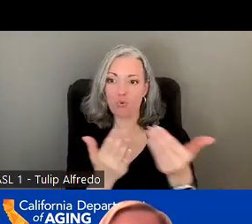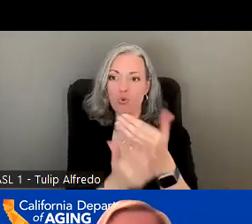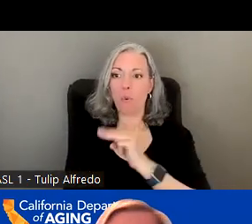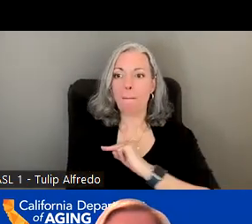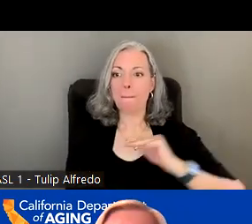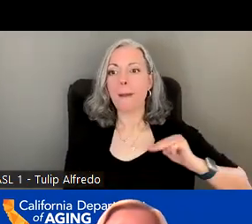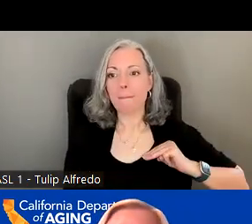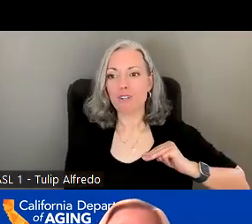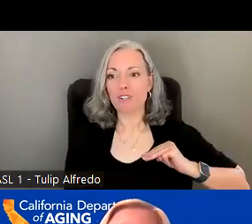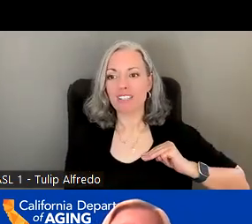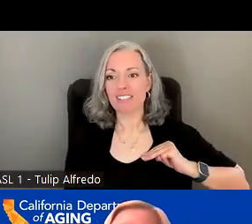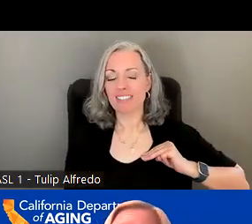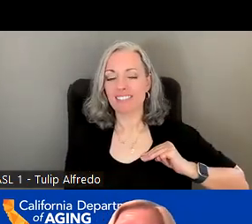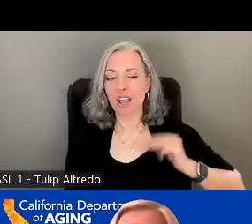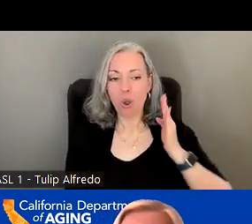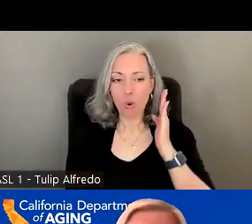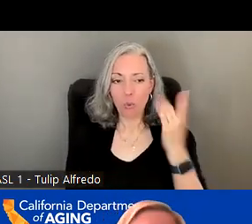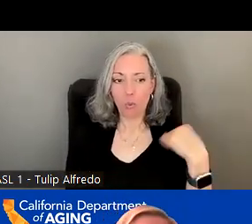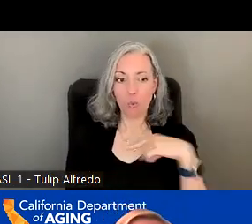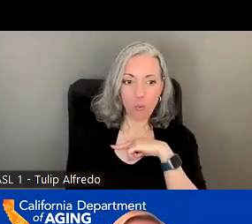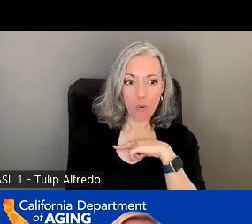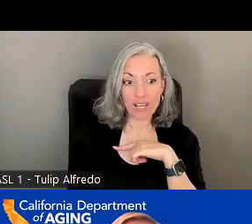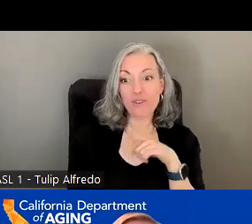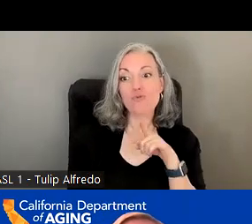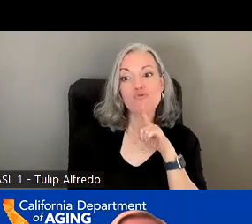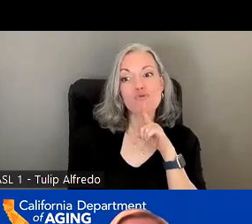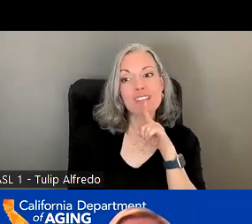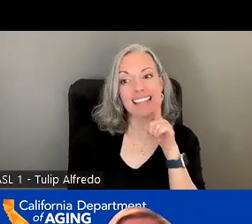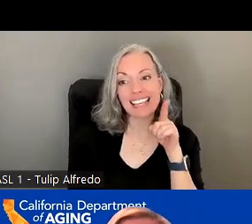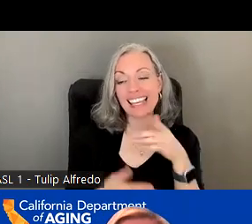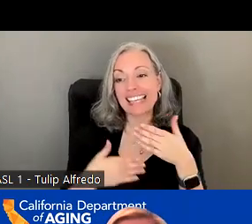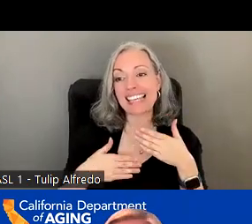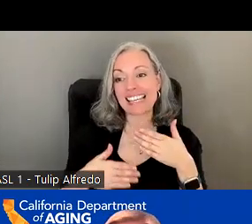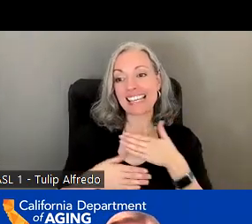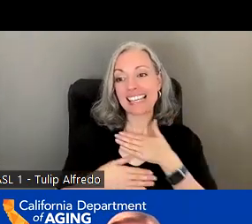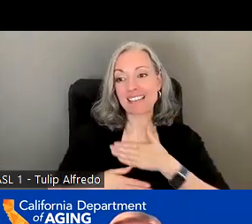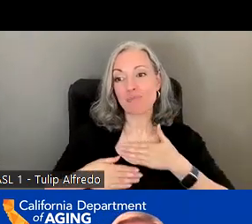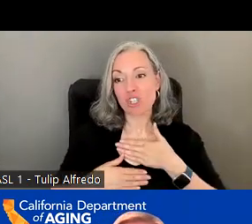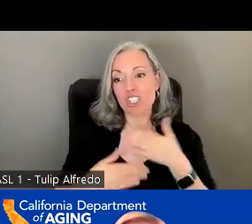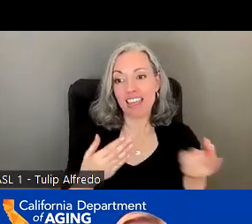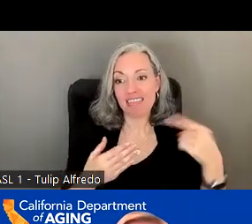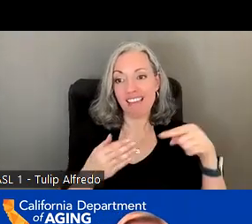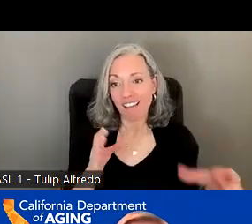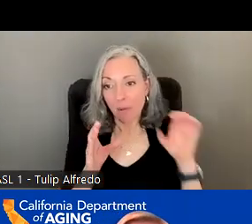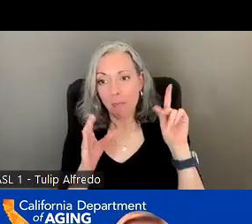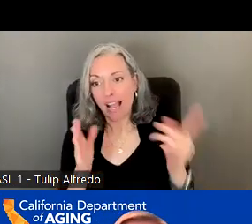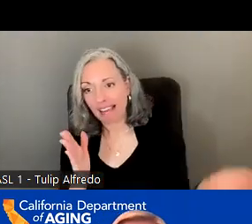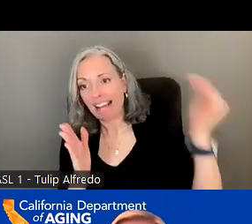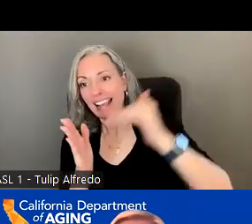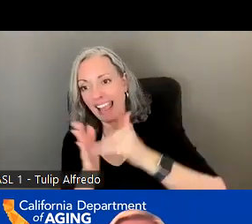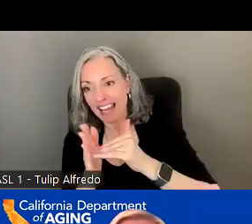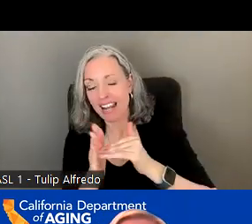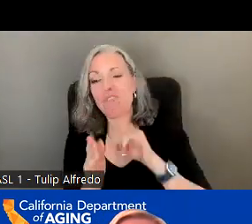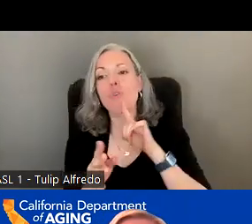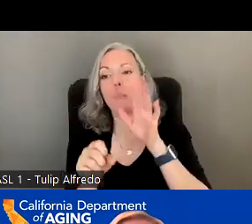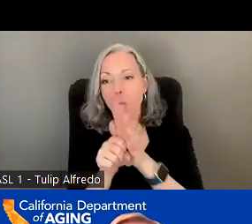been selected. And we really appreciate returning members who are continuing their commitment to this